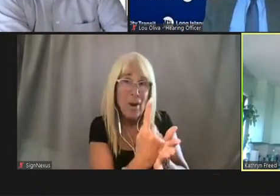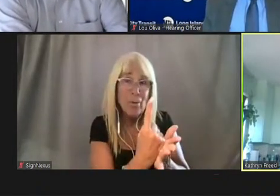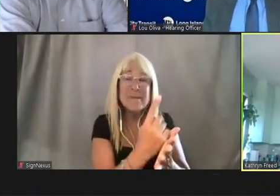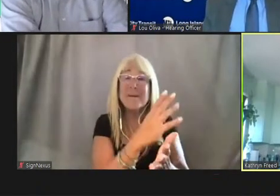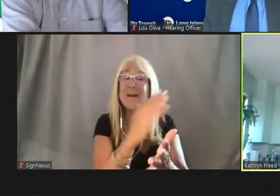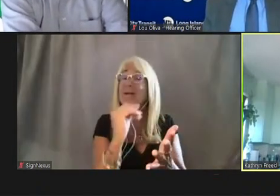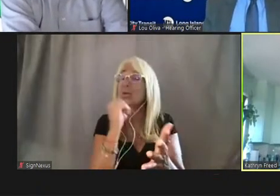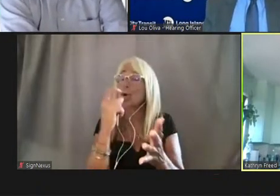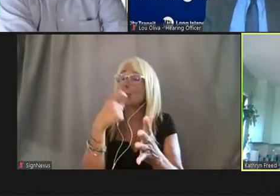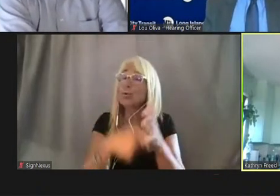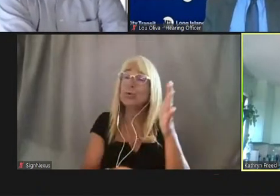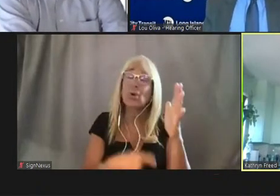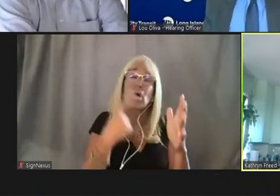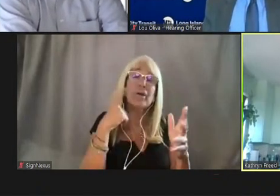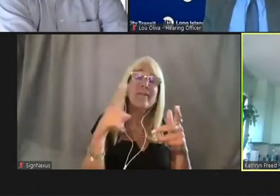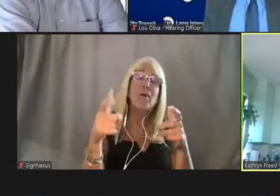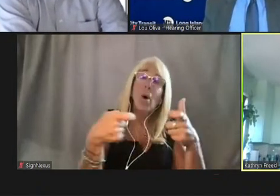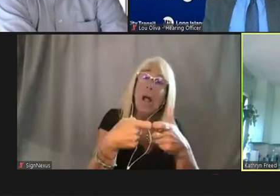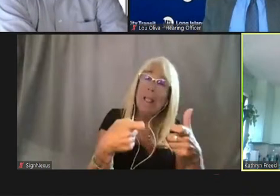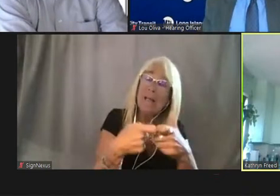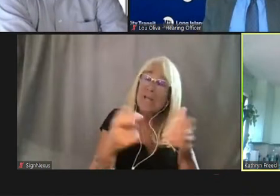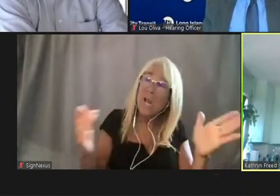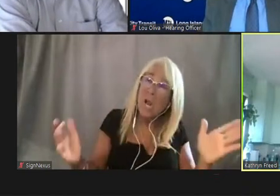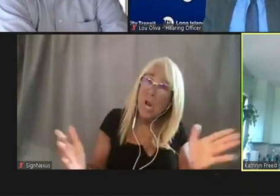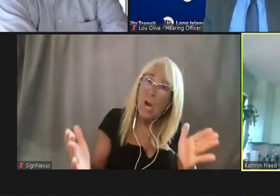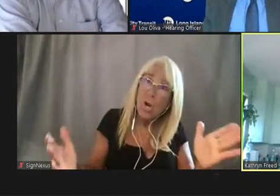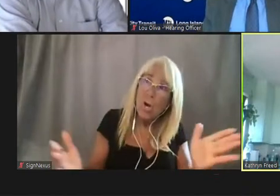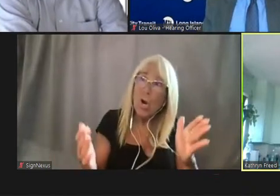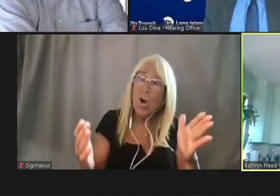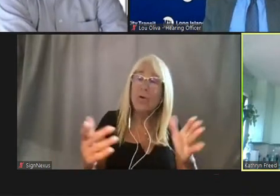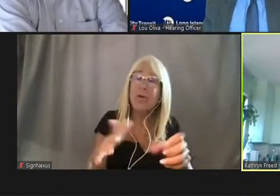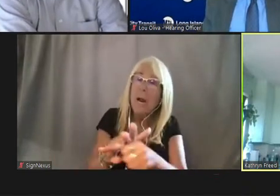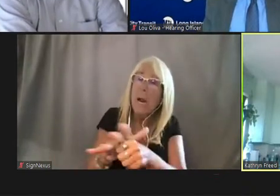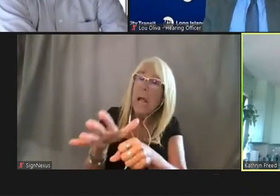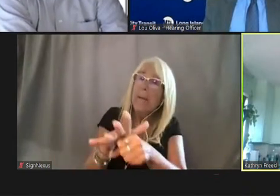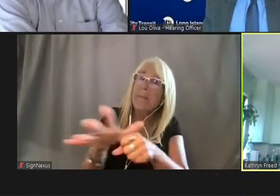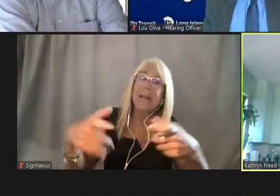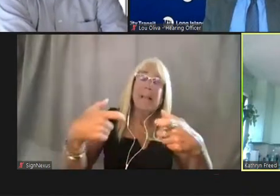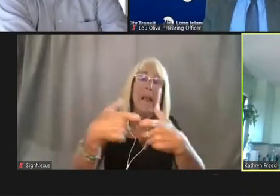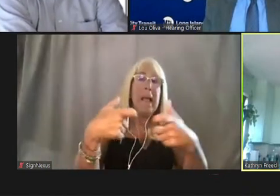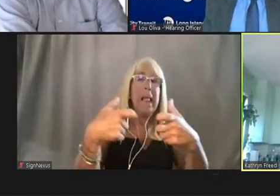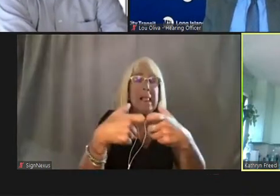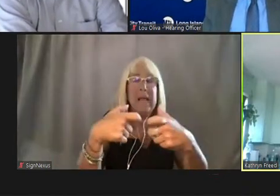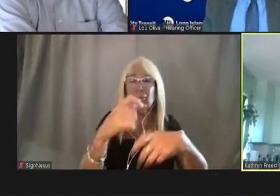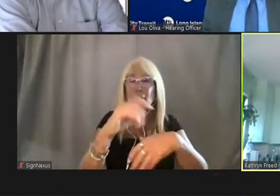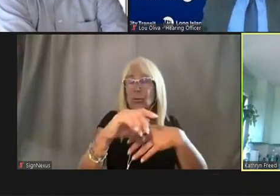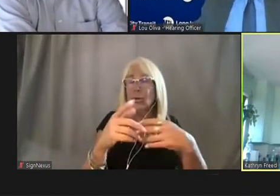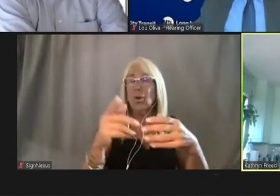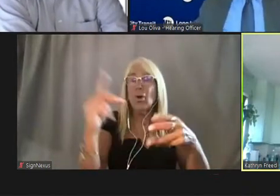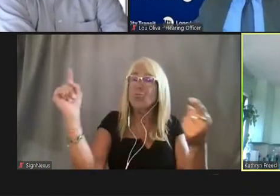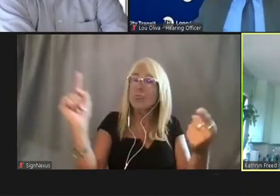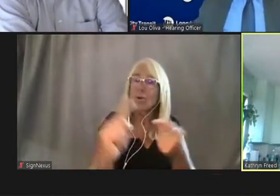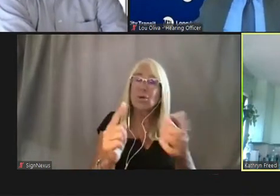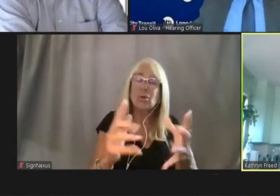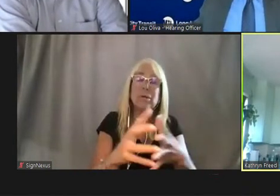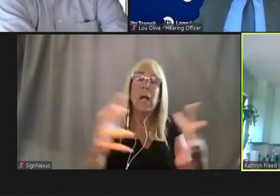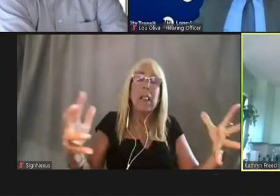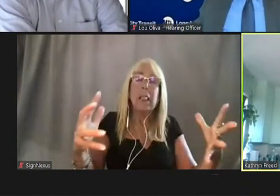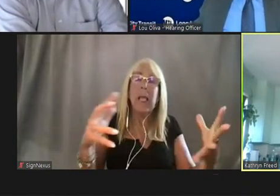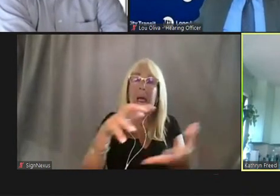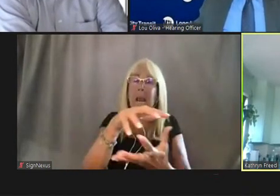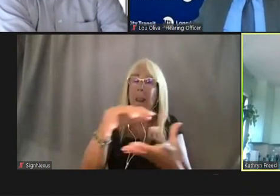for higher vehicles to encourage them to become completely Electric vehicle which would certainly reduce a lot of the pollution